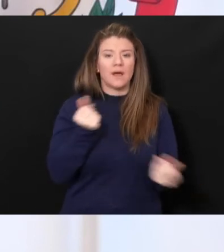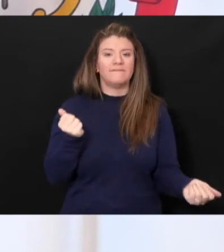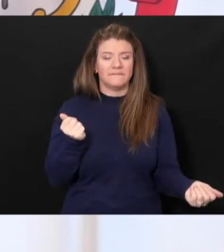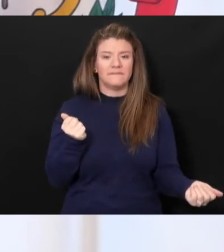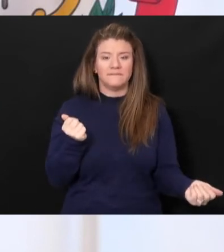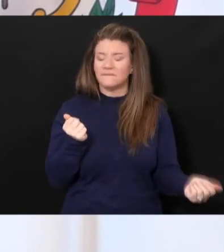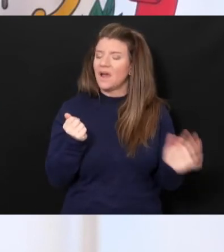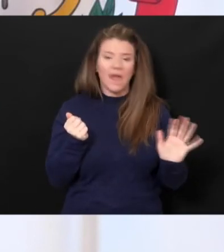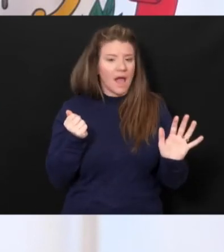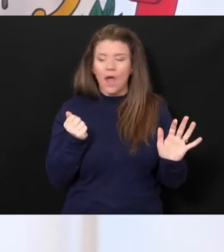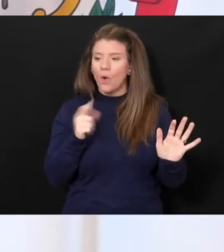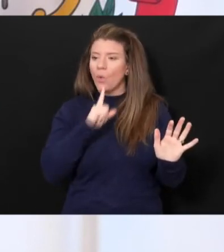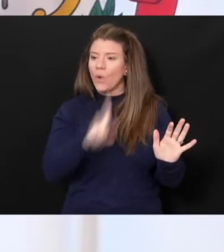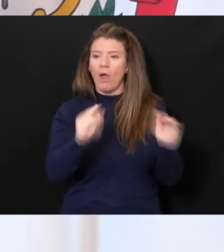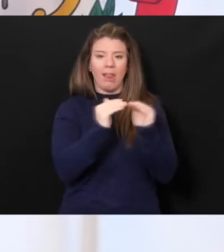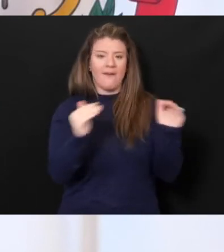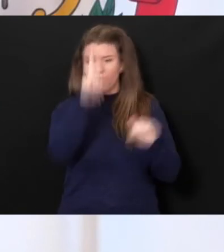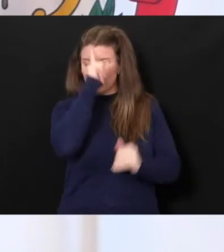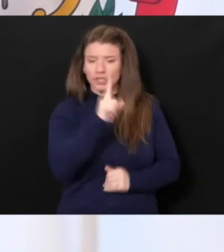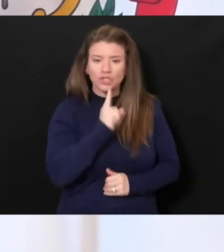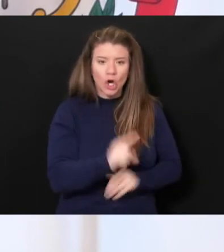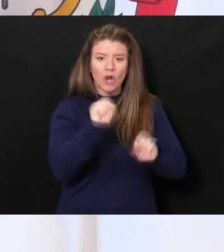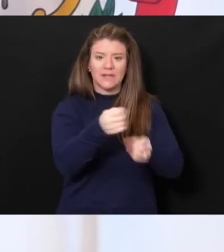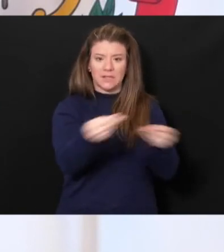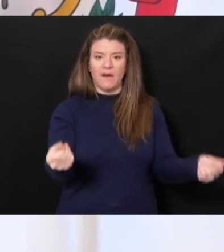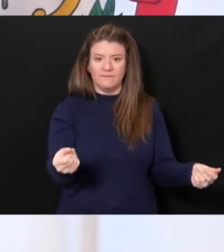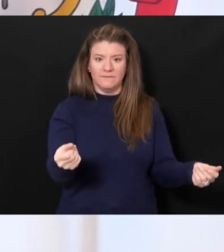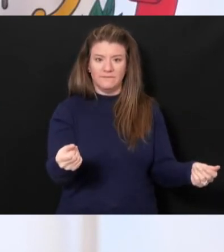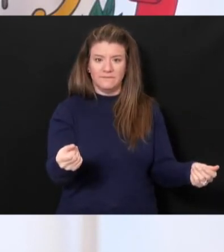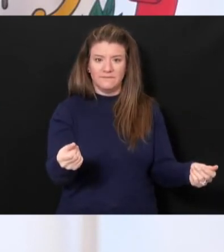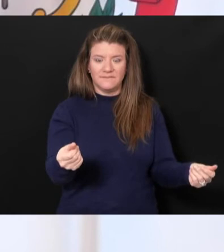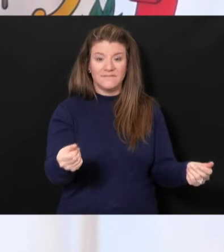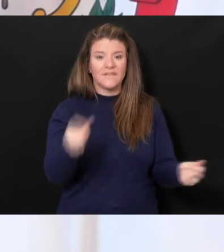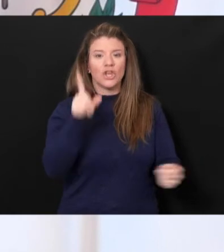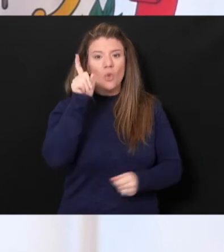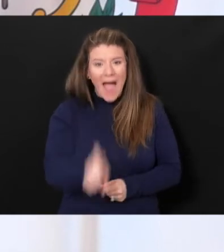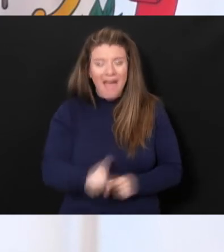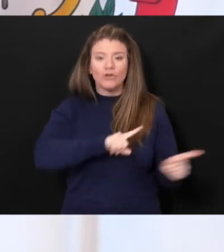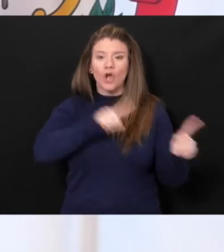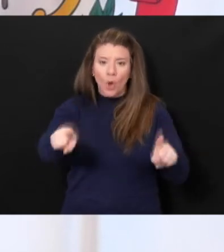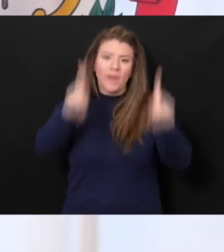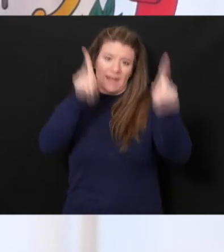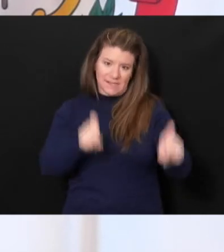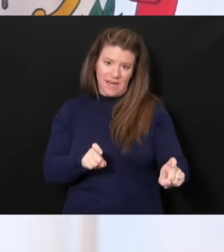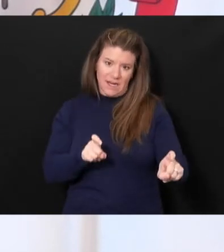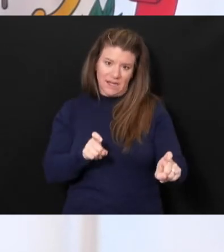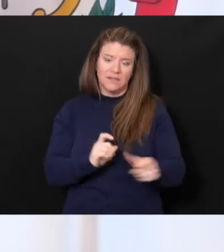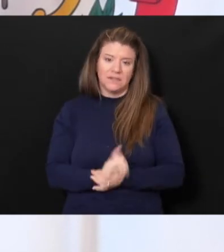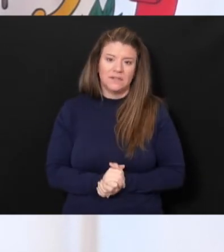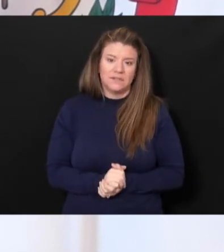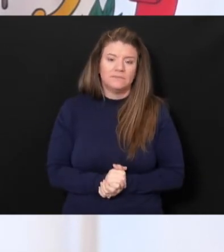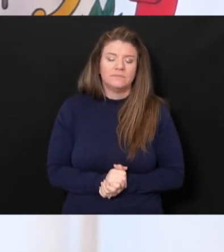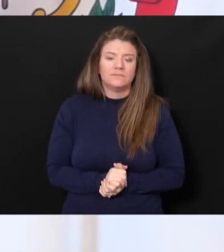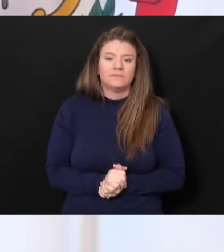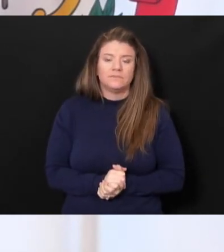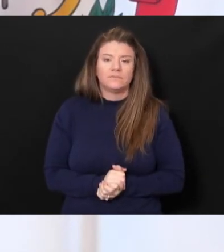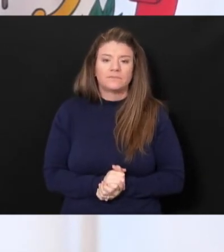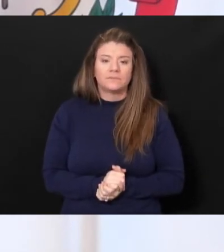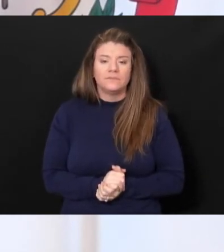with some real level of certainty. We got to get you tested. Now,